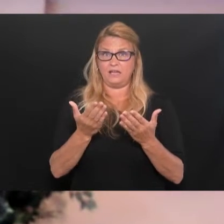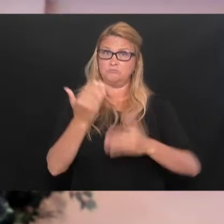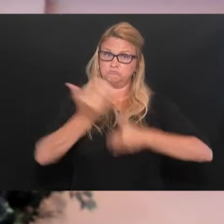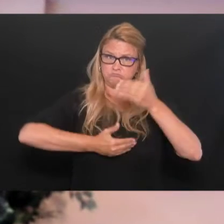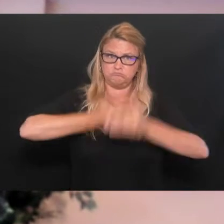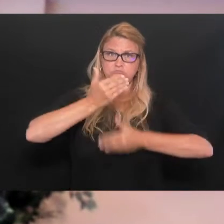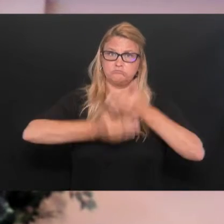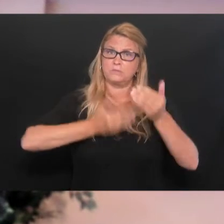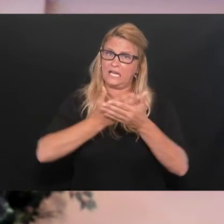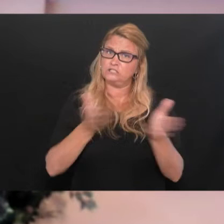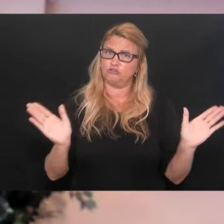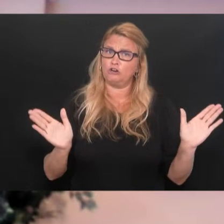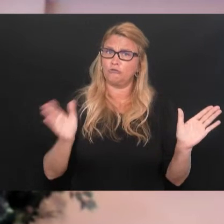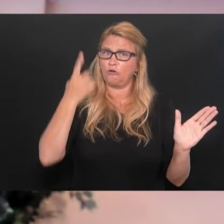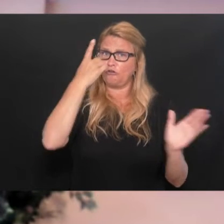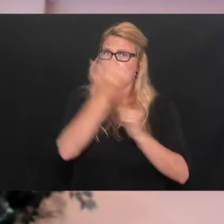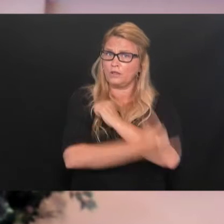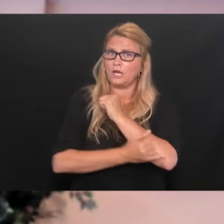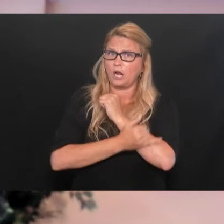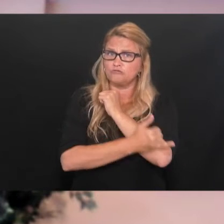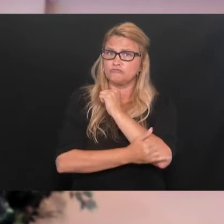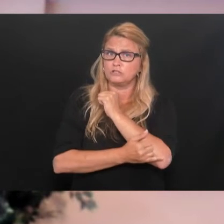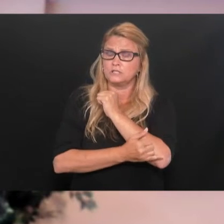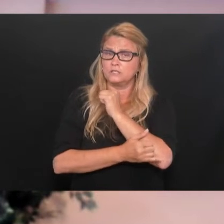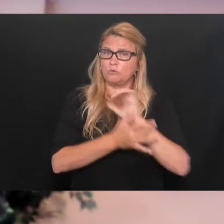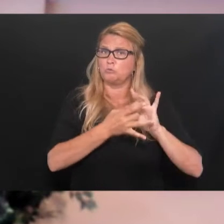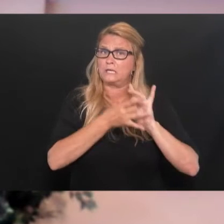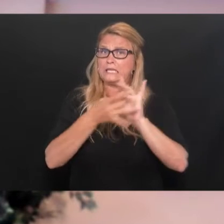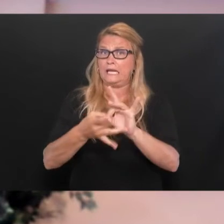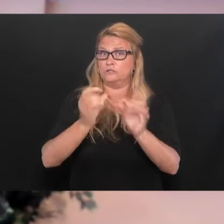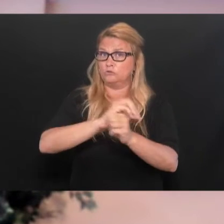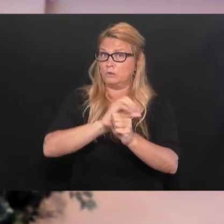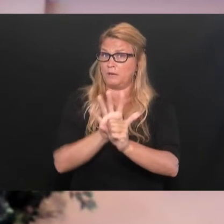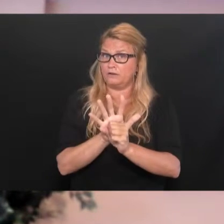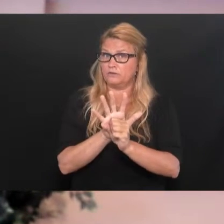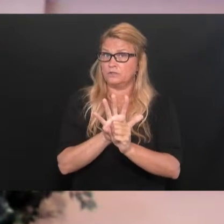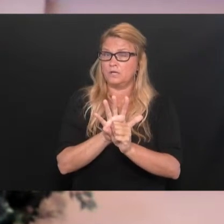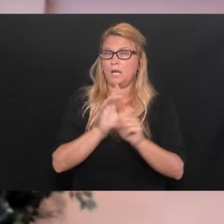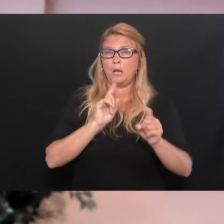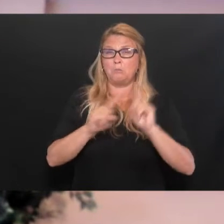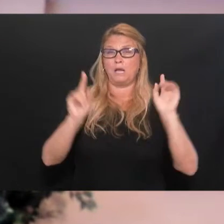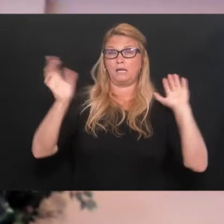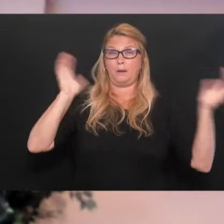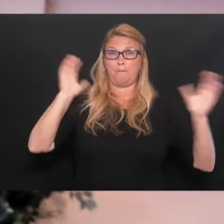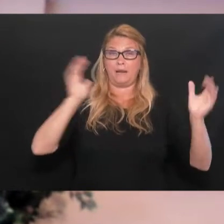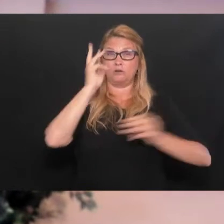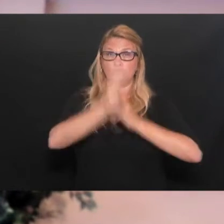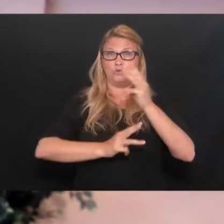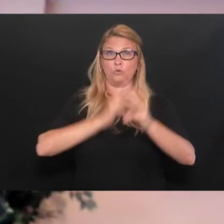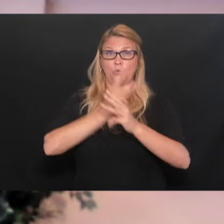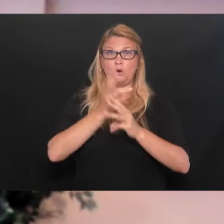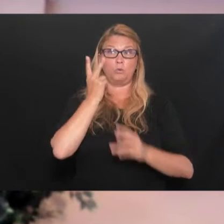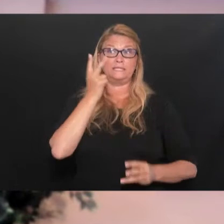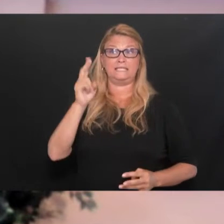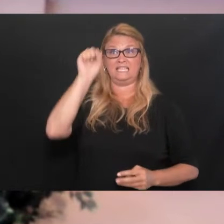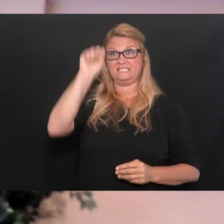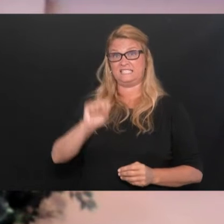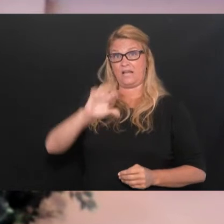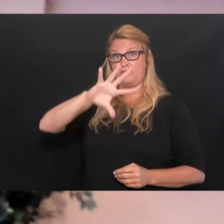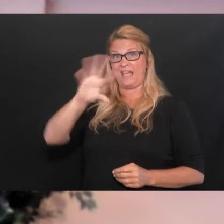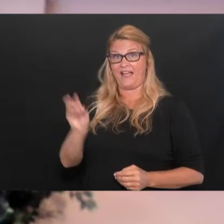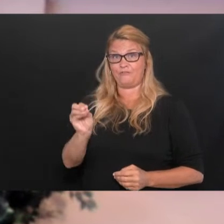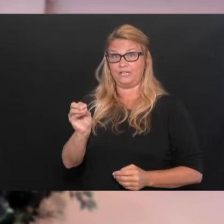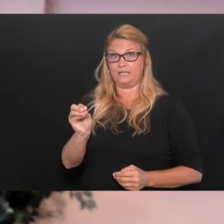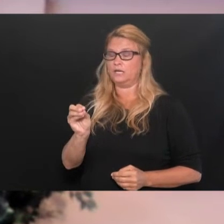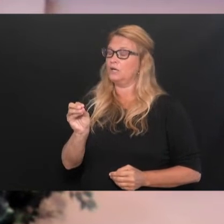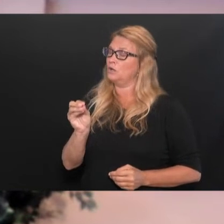our country related to COVID-19. If you look though around the world, we see that South Africa is really having problems,